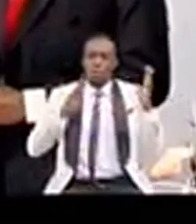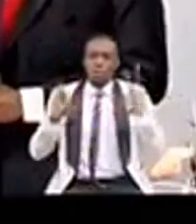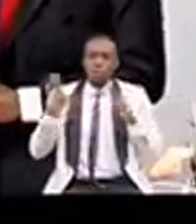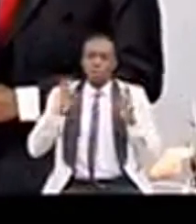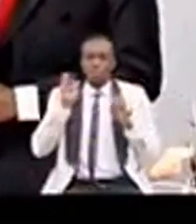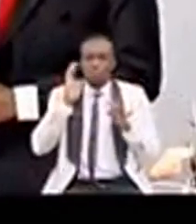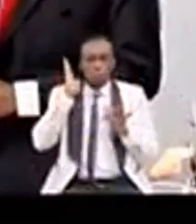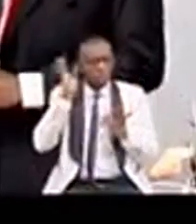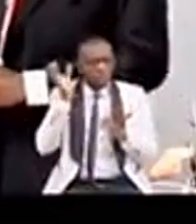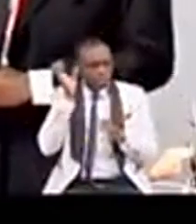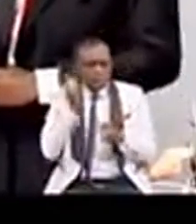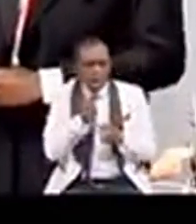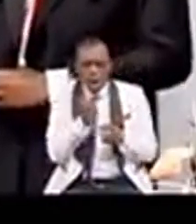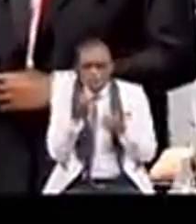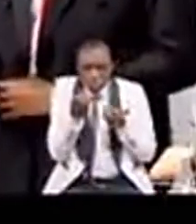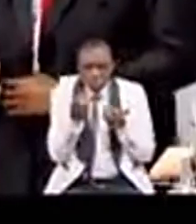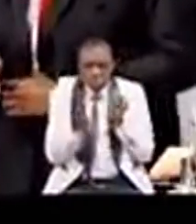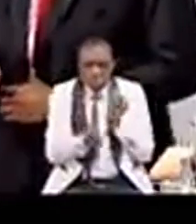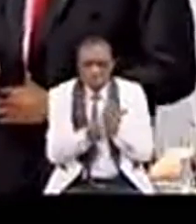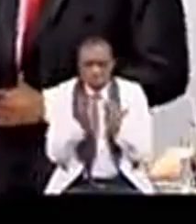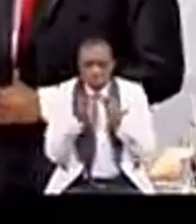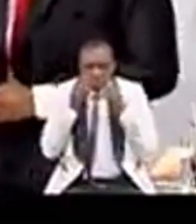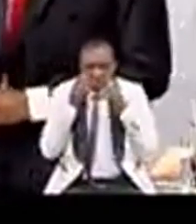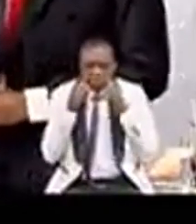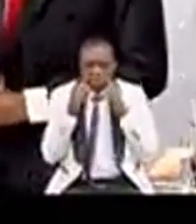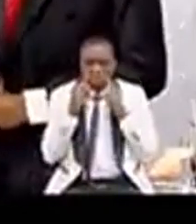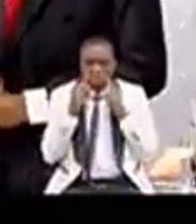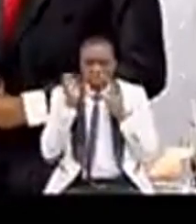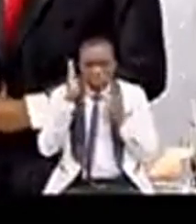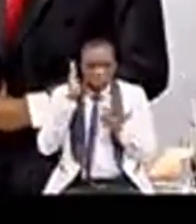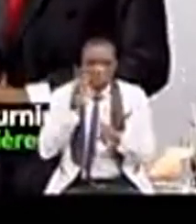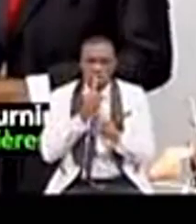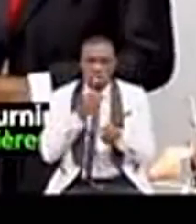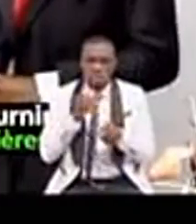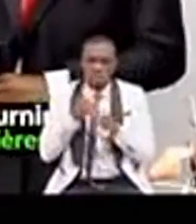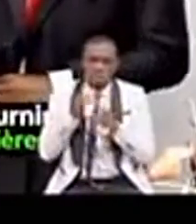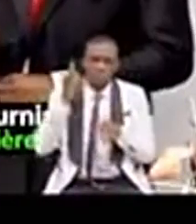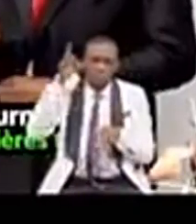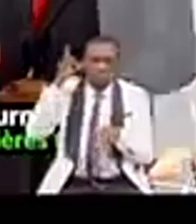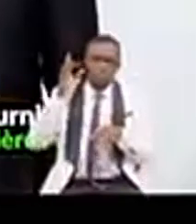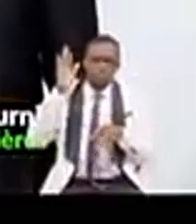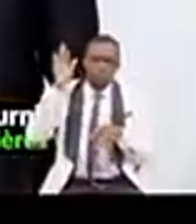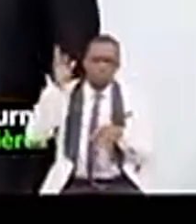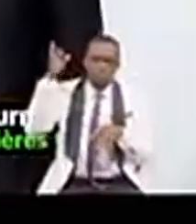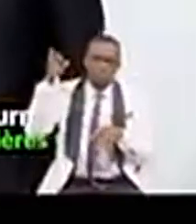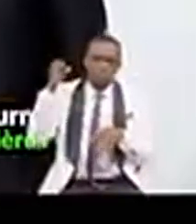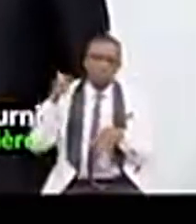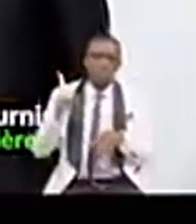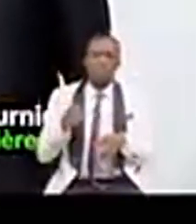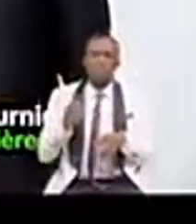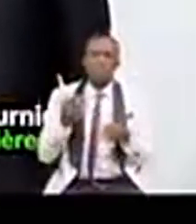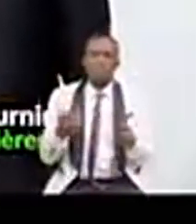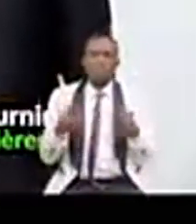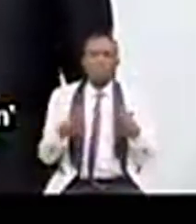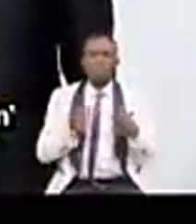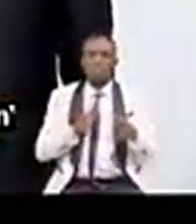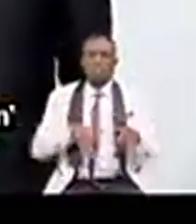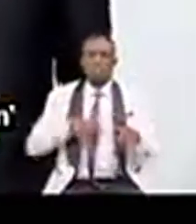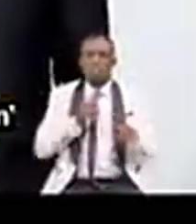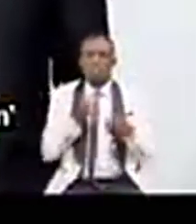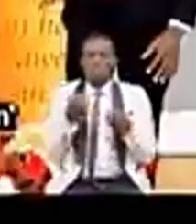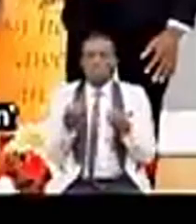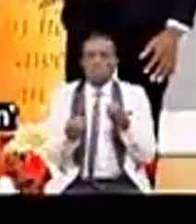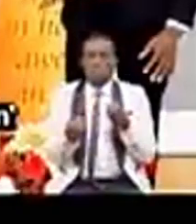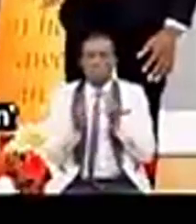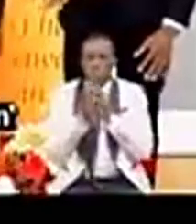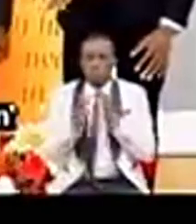our faintest cry. Answer by and by. Now when you feel a little prayer will turn in, and